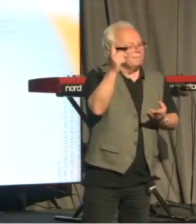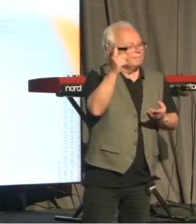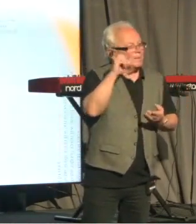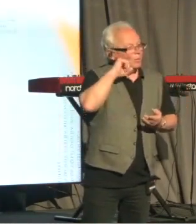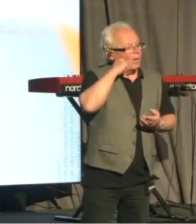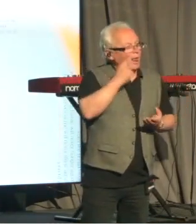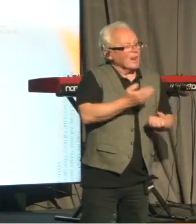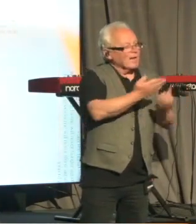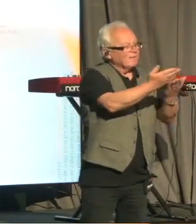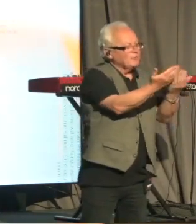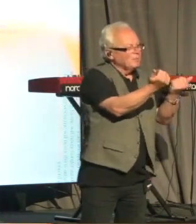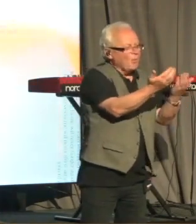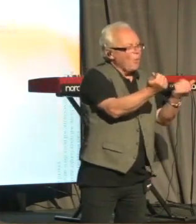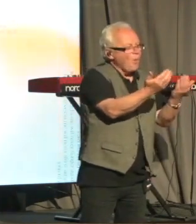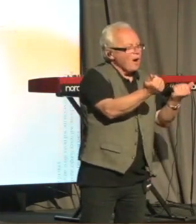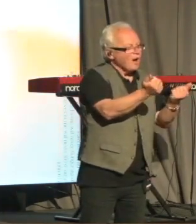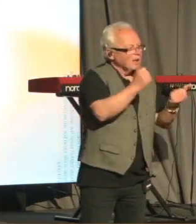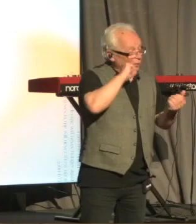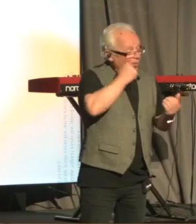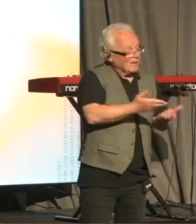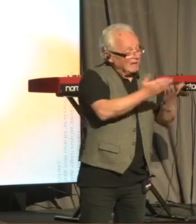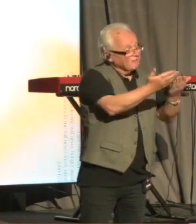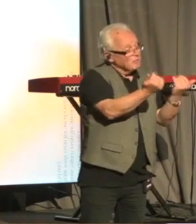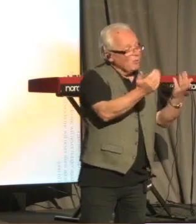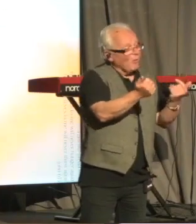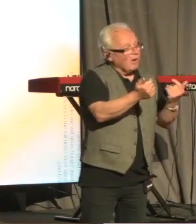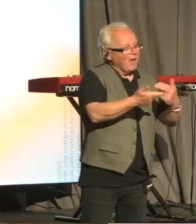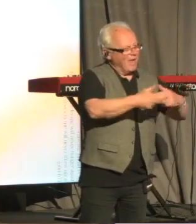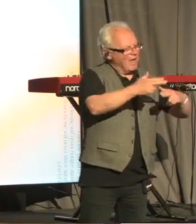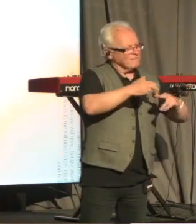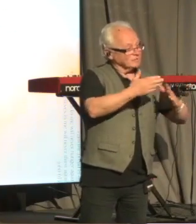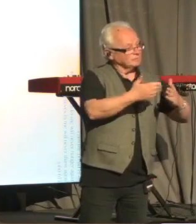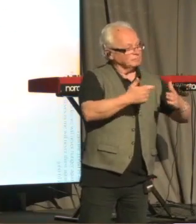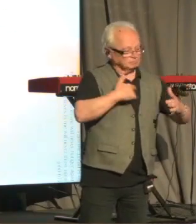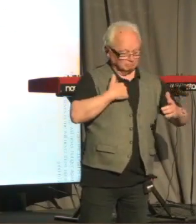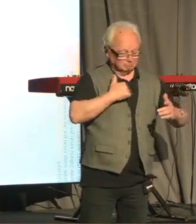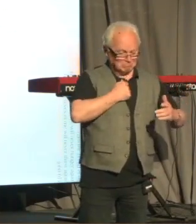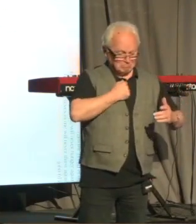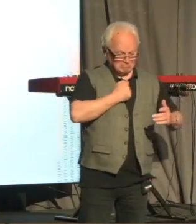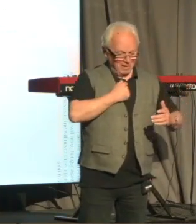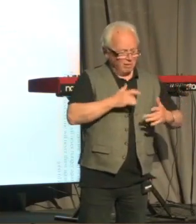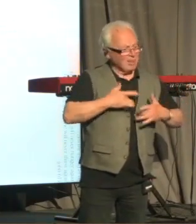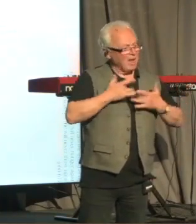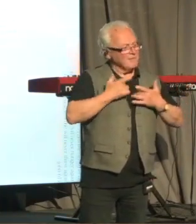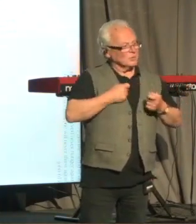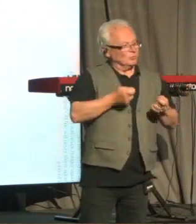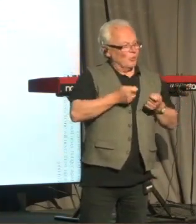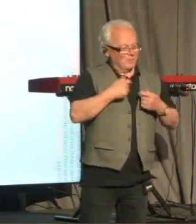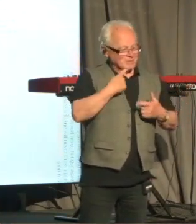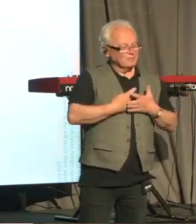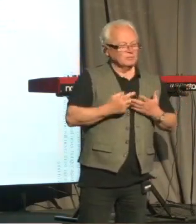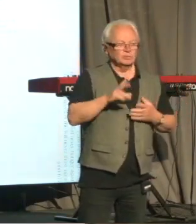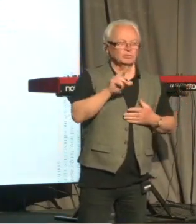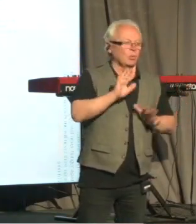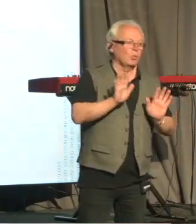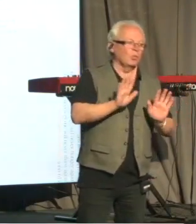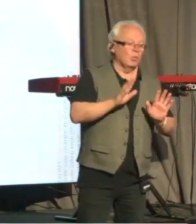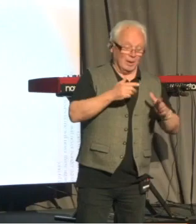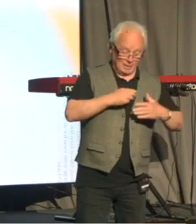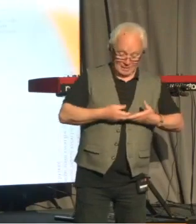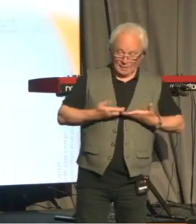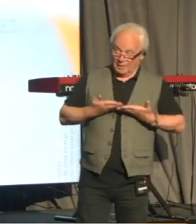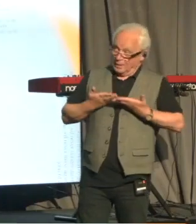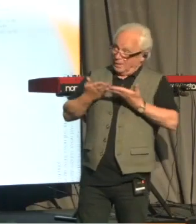If you would just hand your life over, I promise you, he will exceed every single one of your